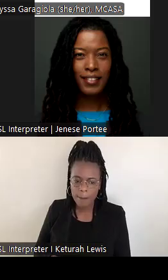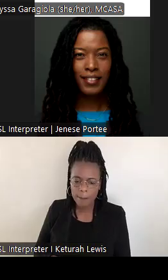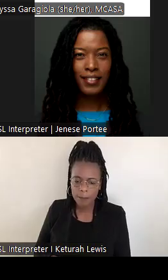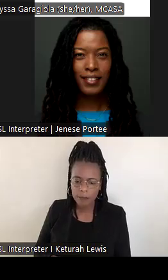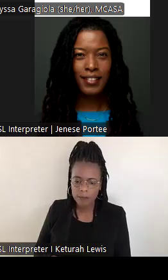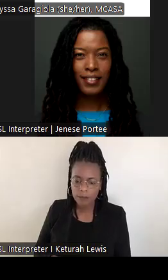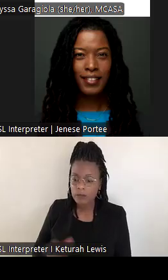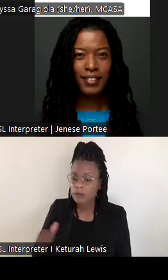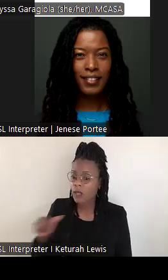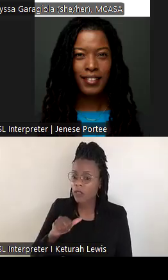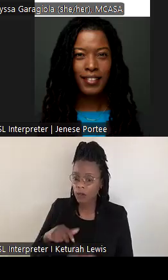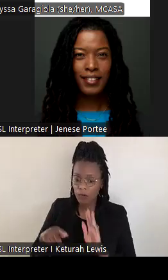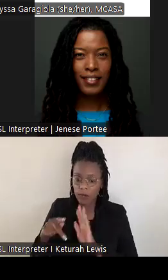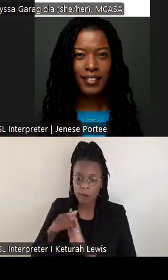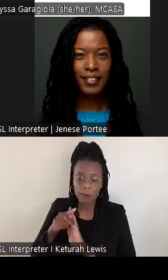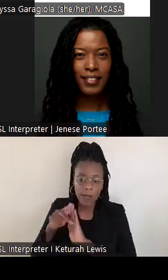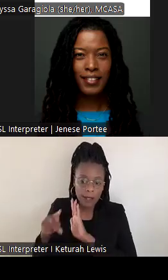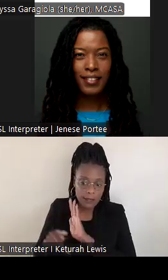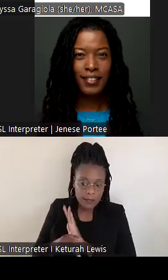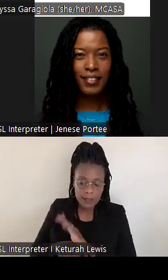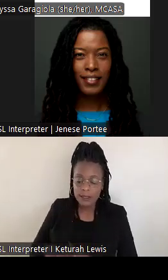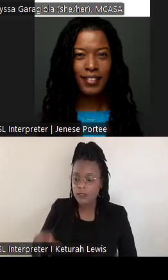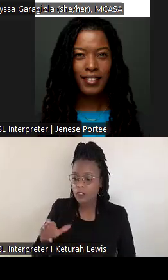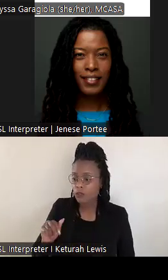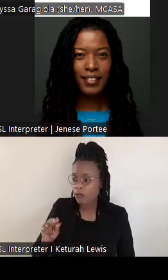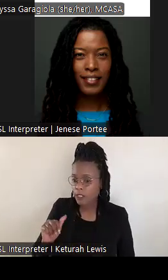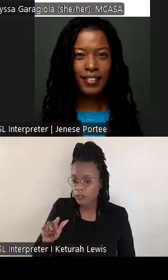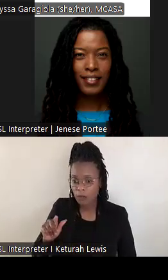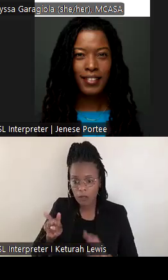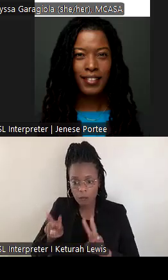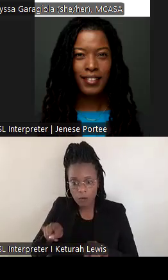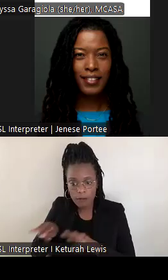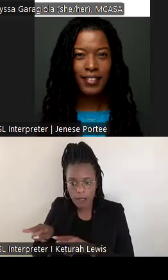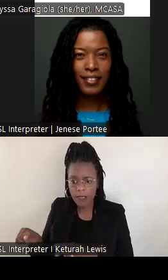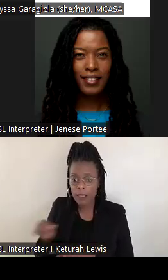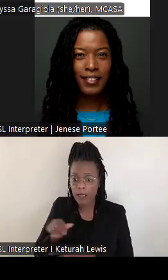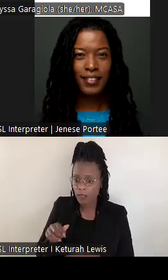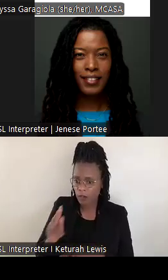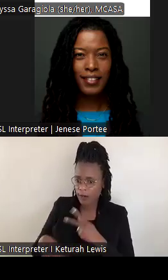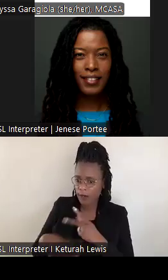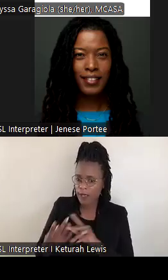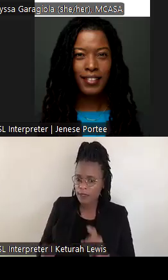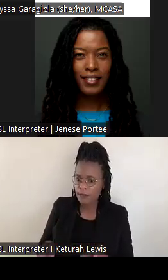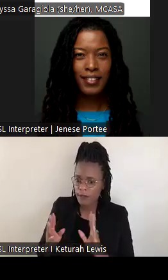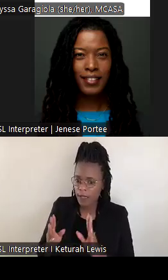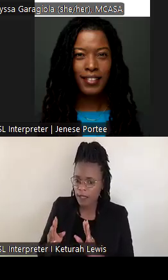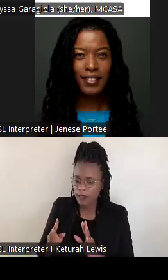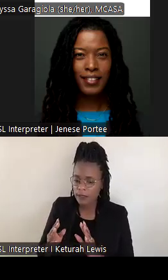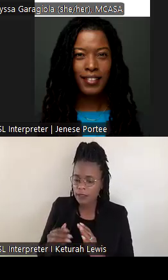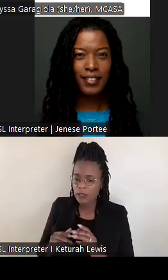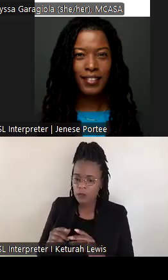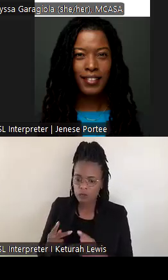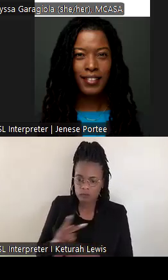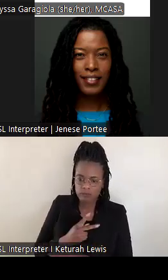Other policies and racial profiling and other forms of violence that disproportionately impact